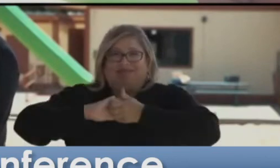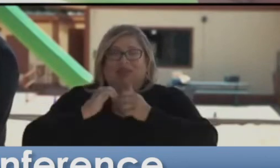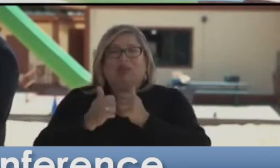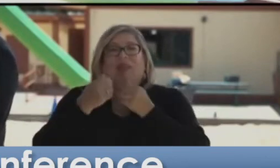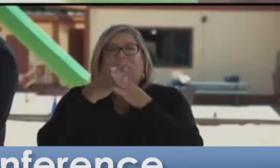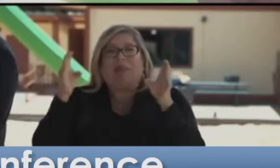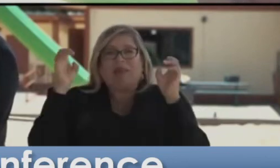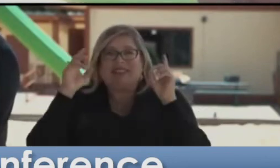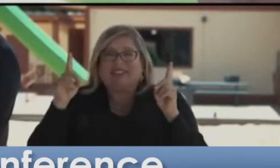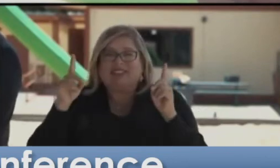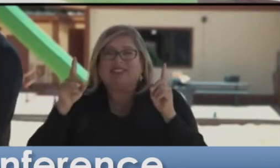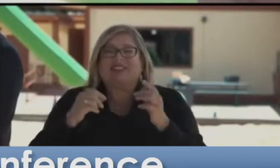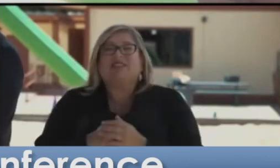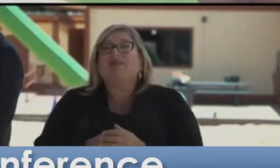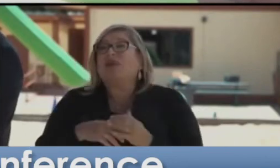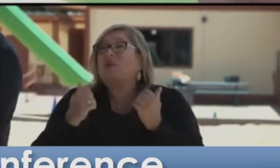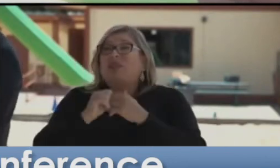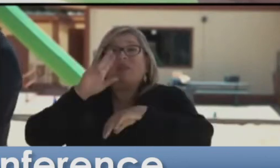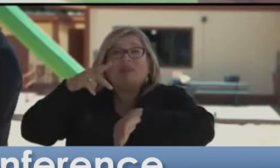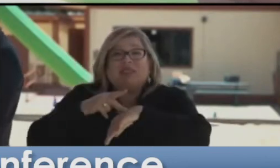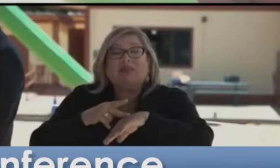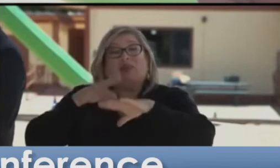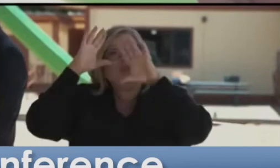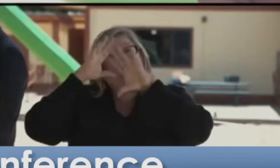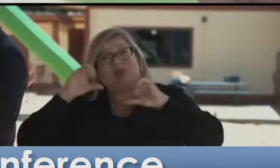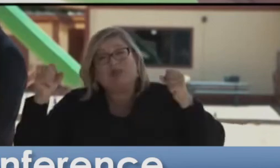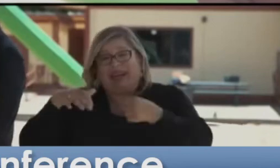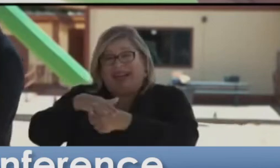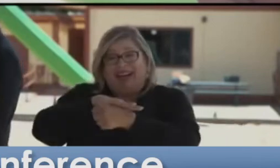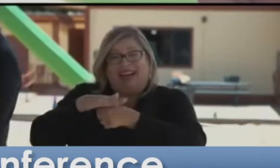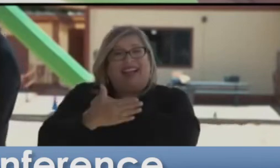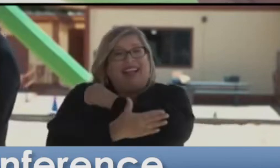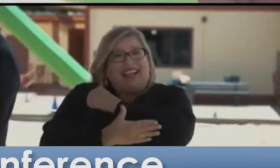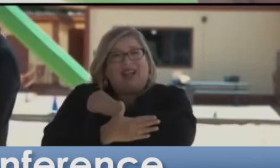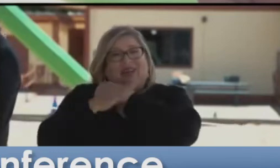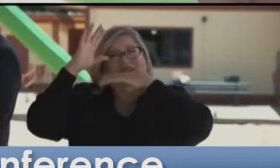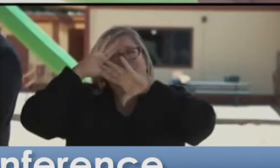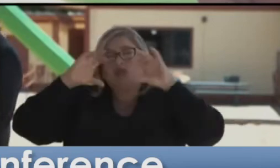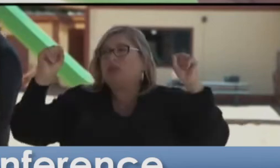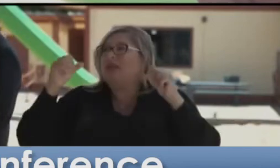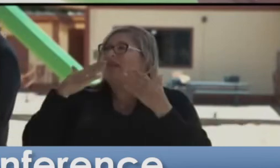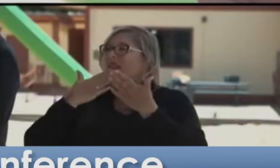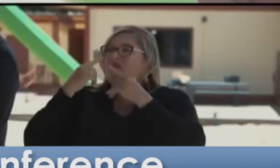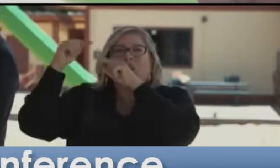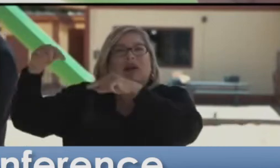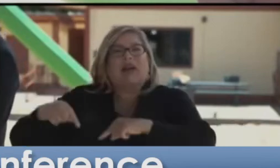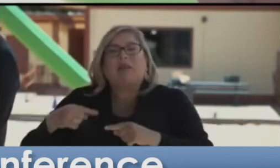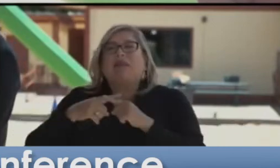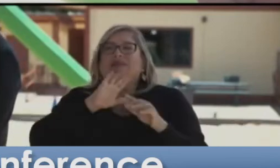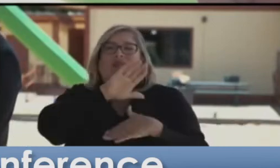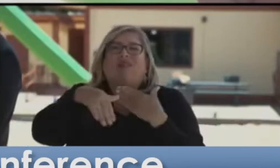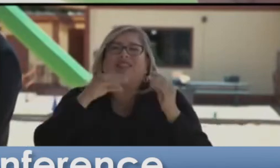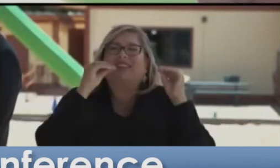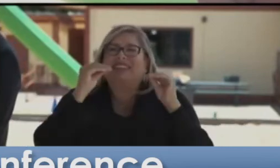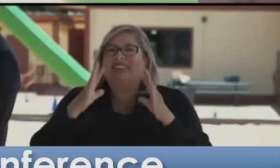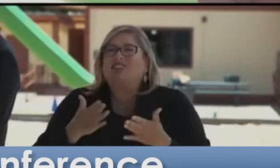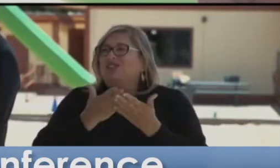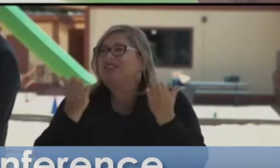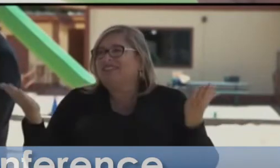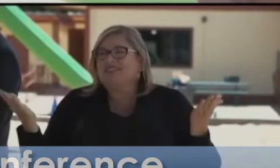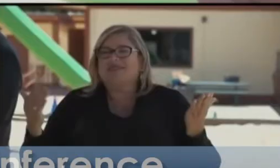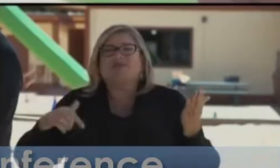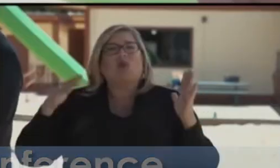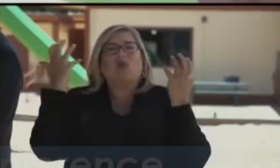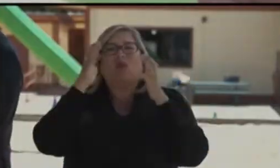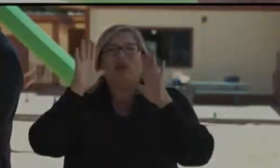To the principal, superintendent, county, and local superintendent, we're incredibly grateful, and to all the educators at this remarkable elementary school,